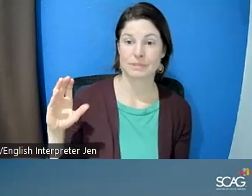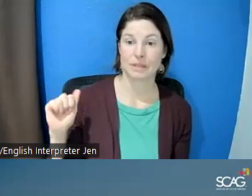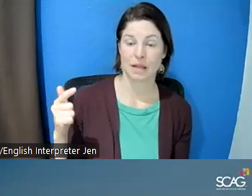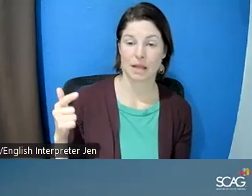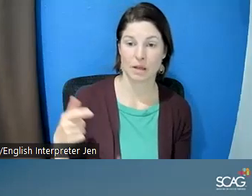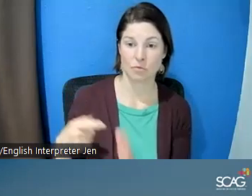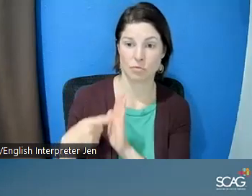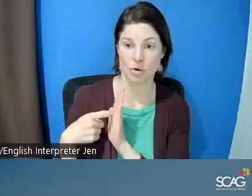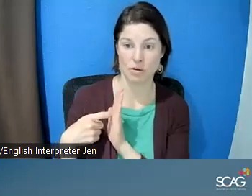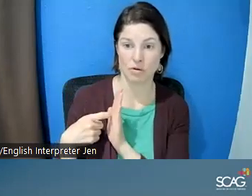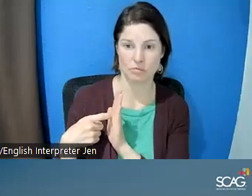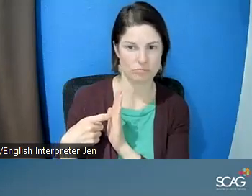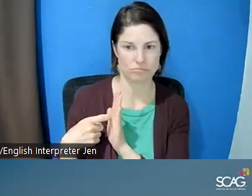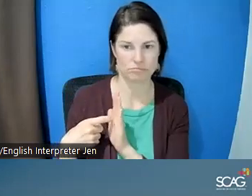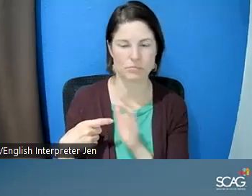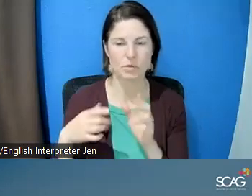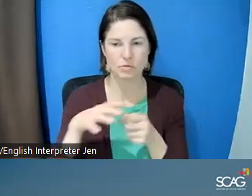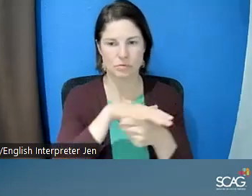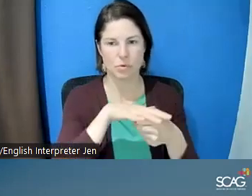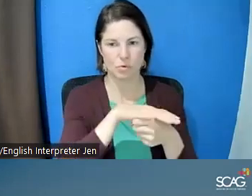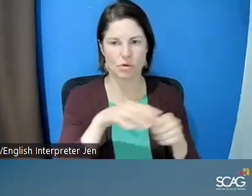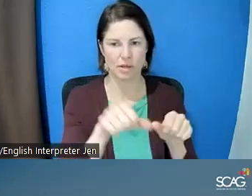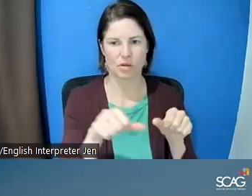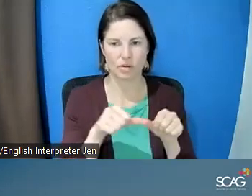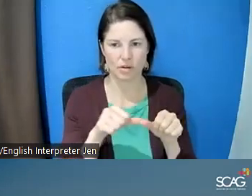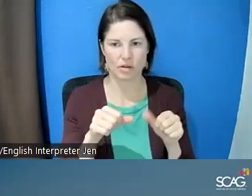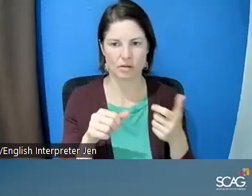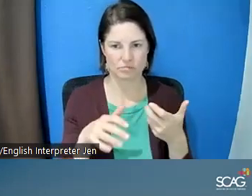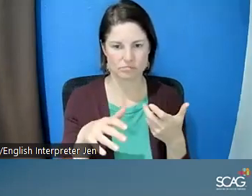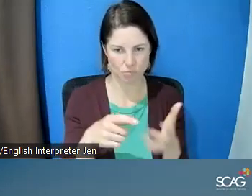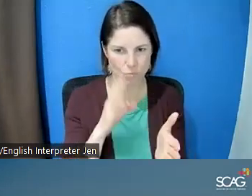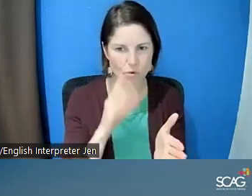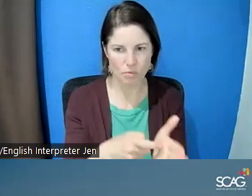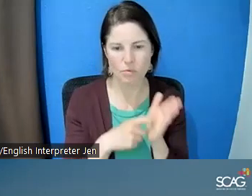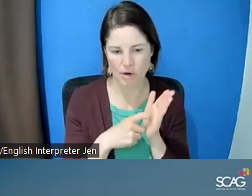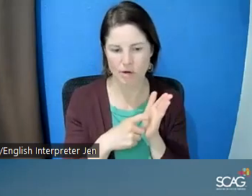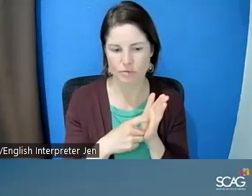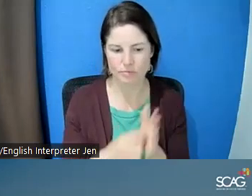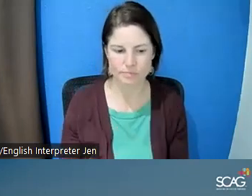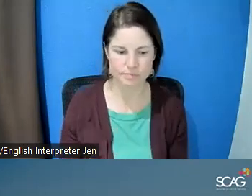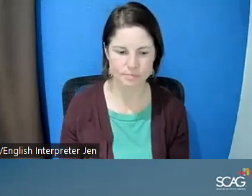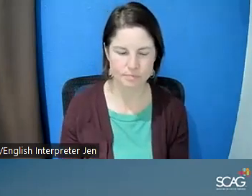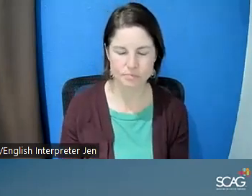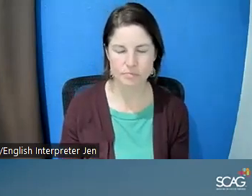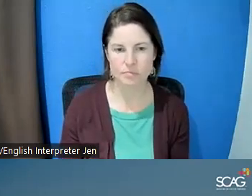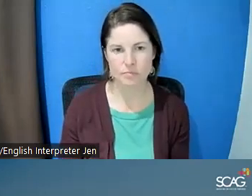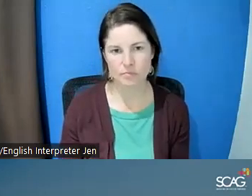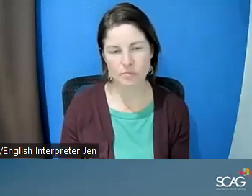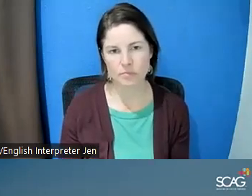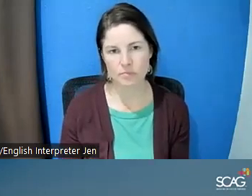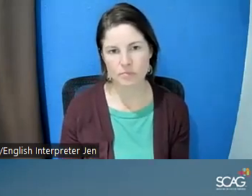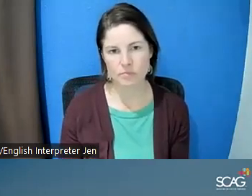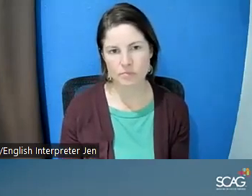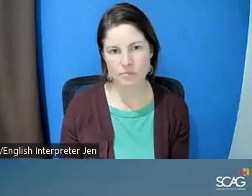to require. And we just like to know in the application if there will